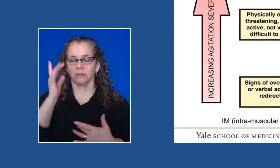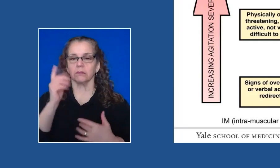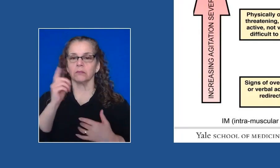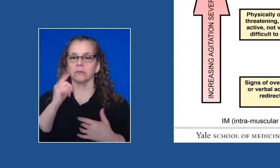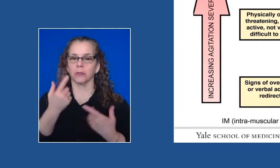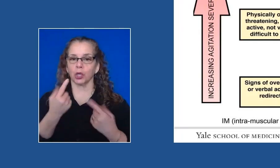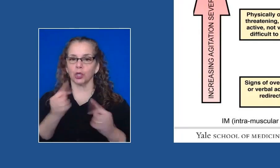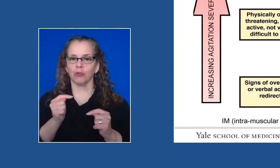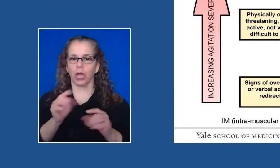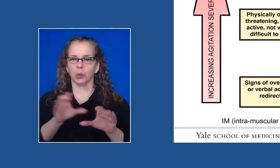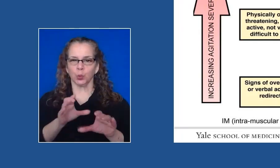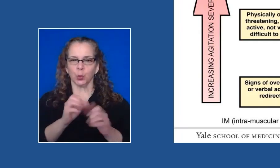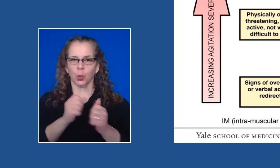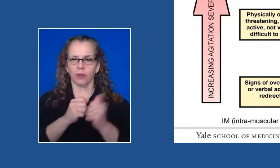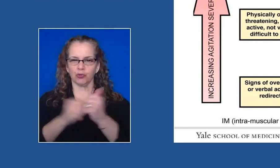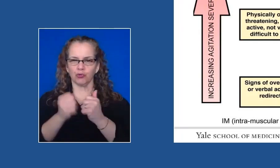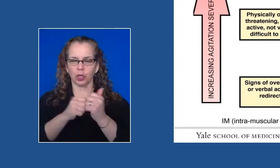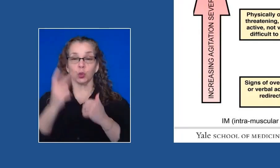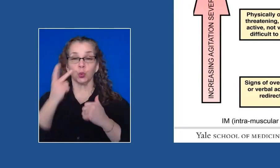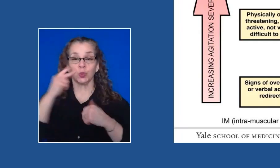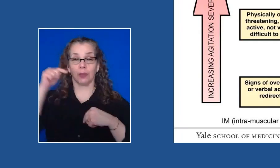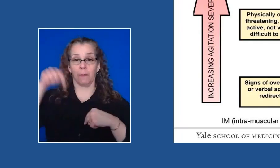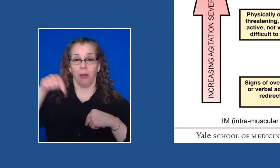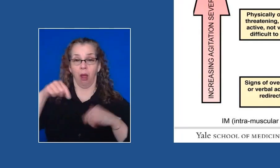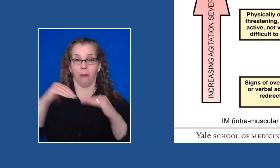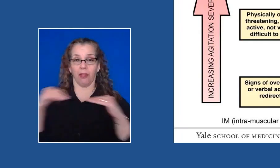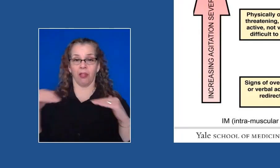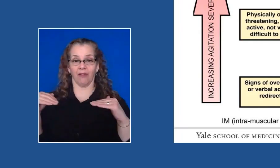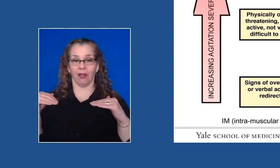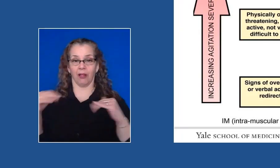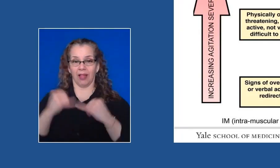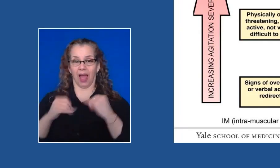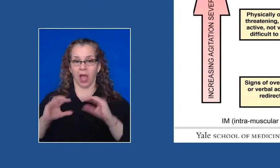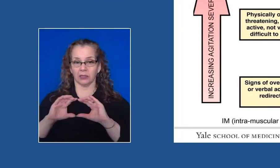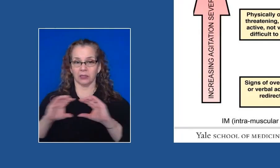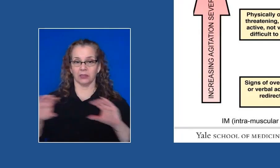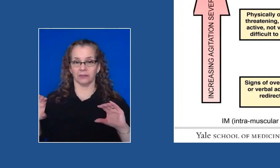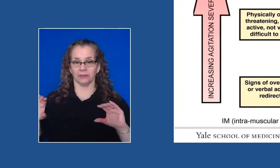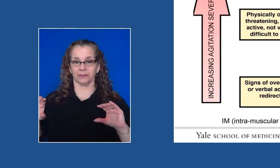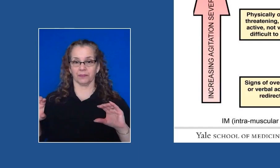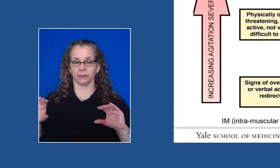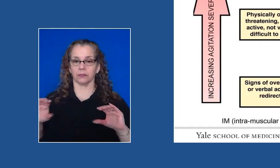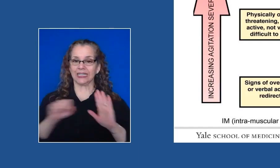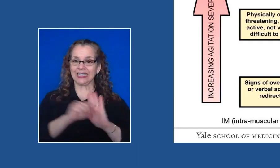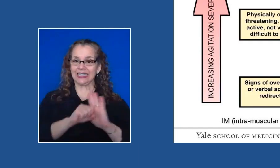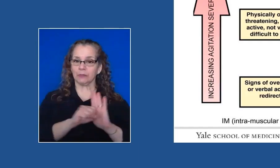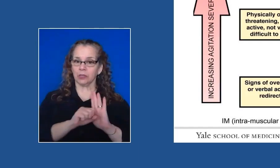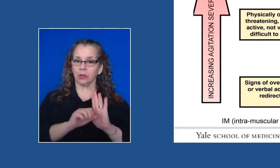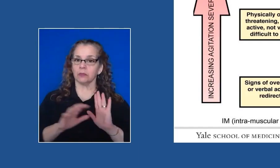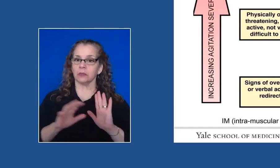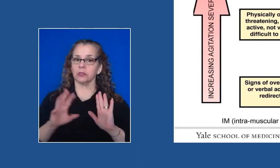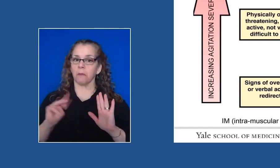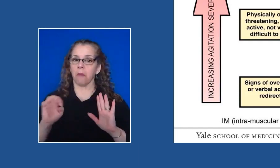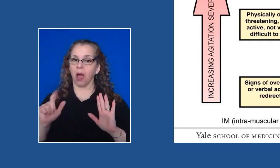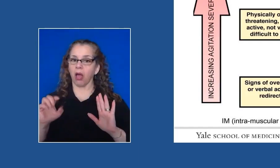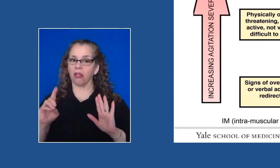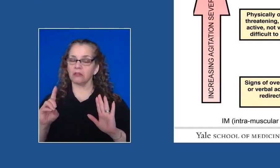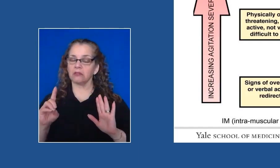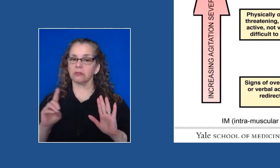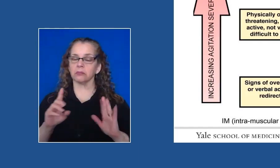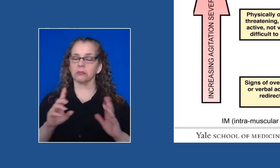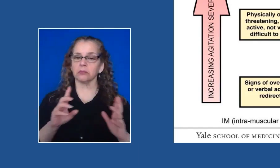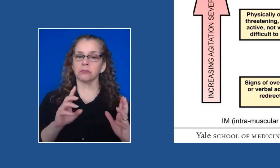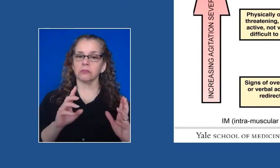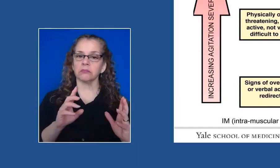way. So as you can see in the bottom level, when agitation symptoms might be mild, where there's some overt activity, but the patients are